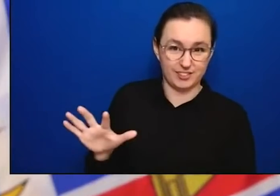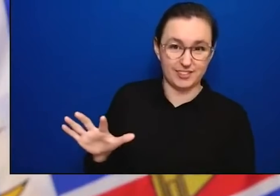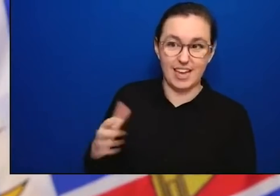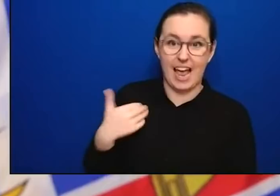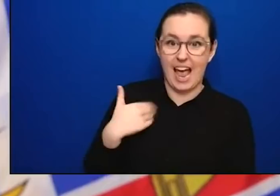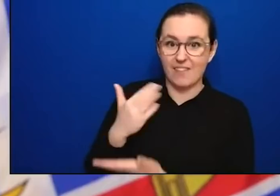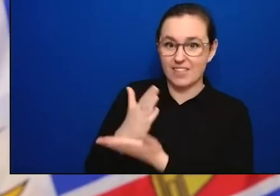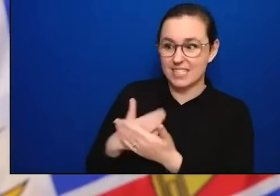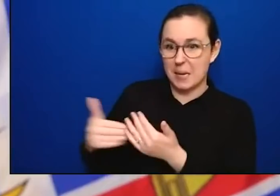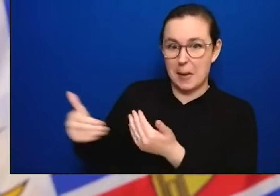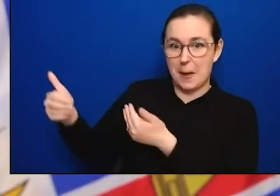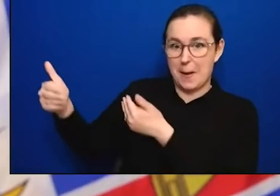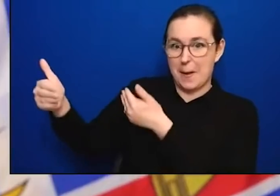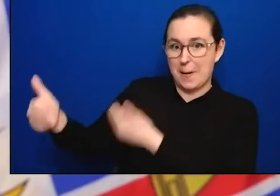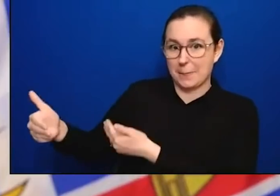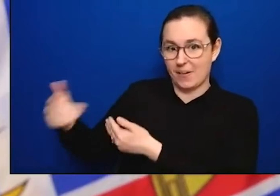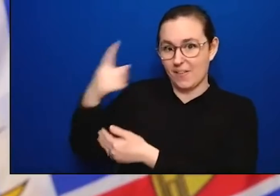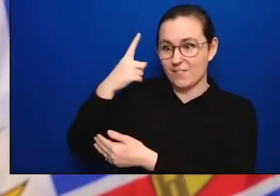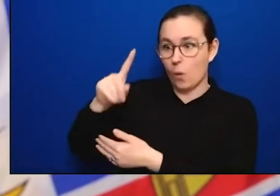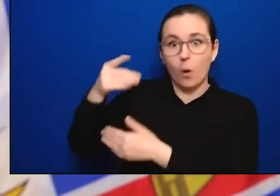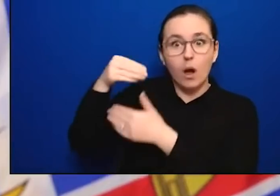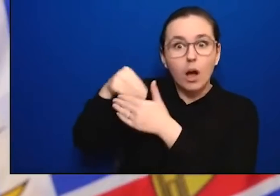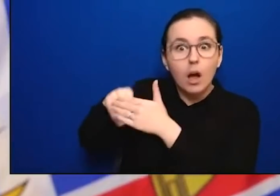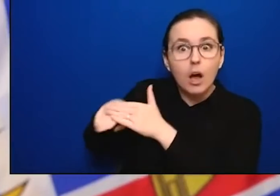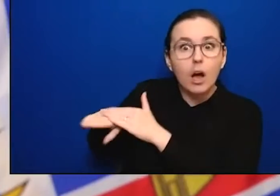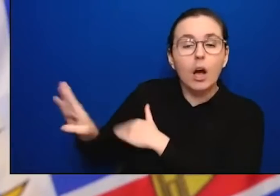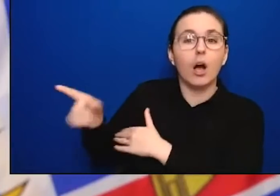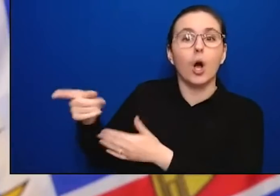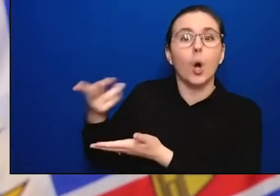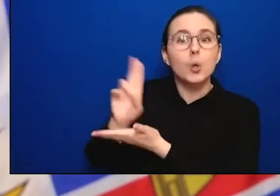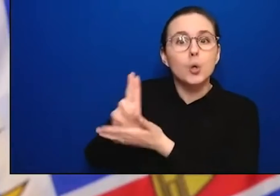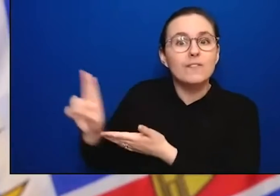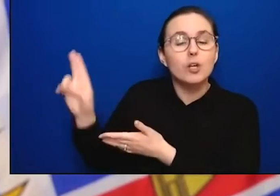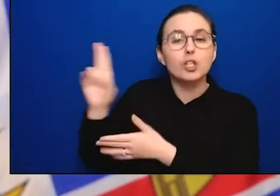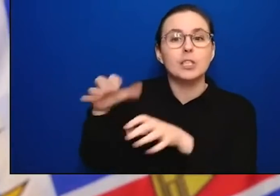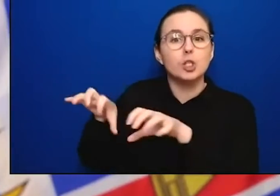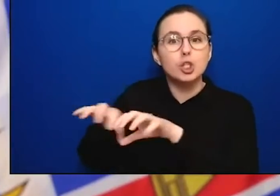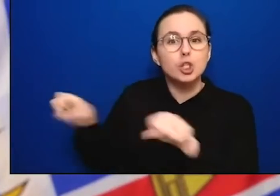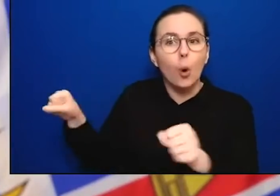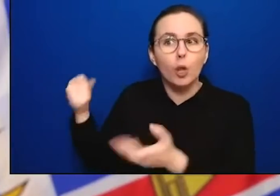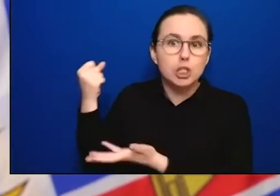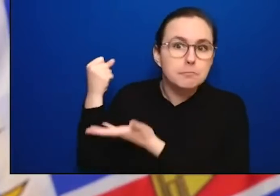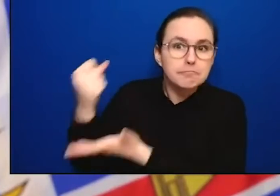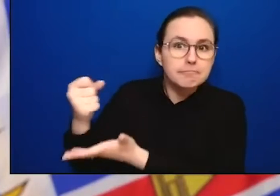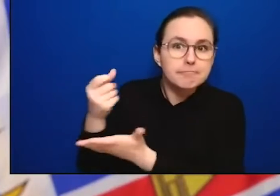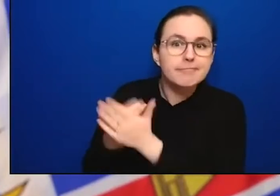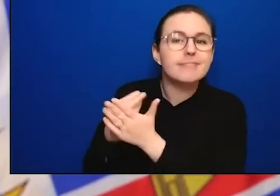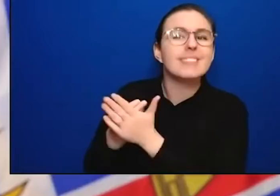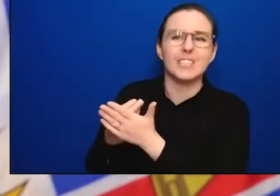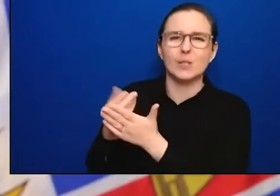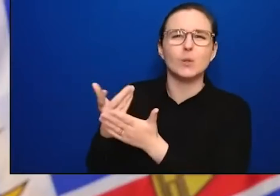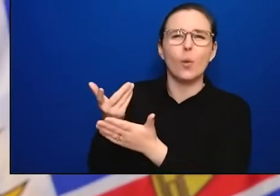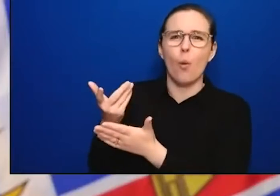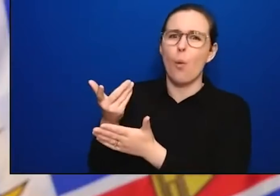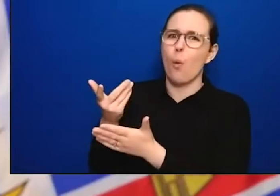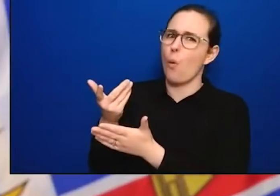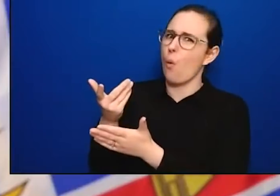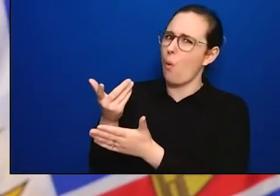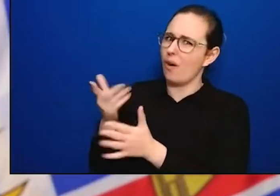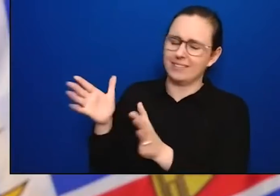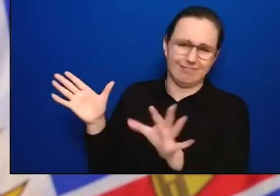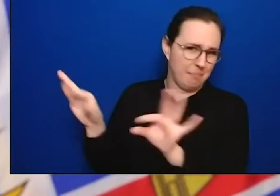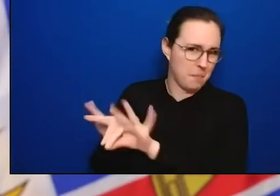lives, particularly at that age, and that there are timing limits for things like university scholarships that